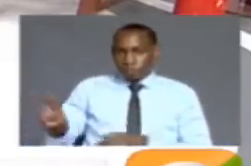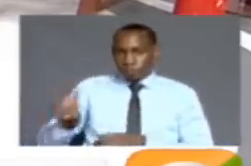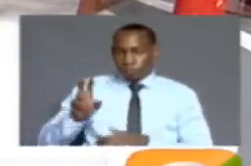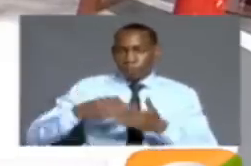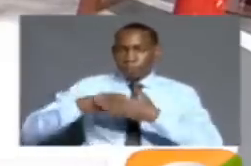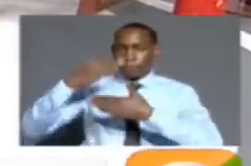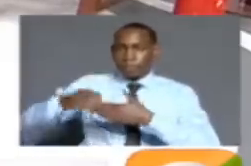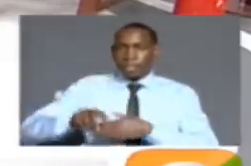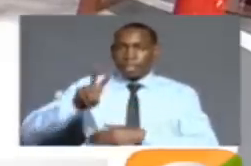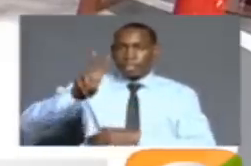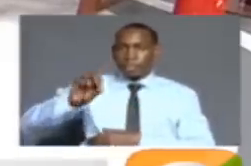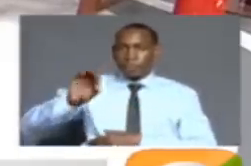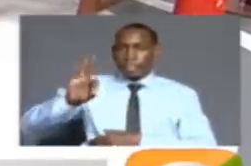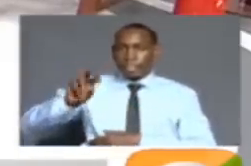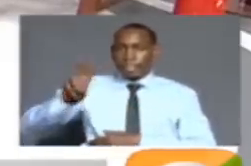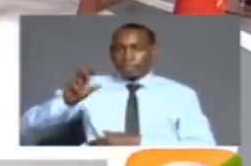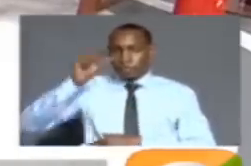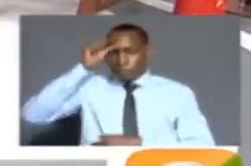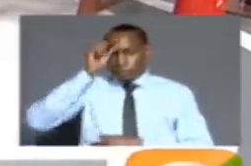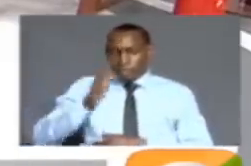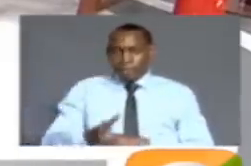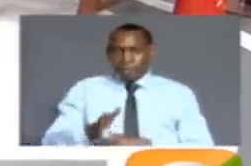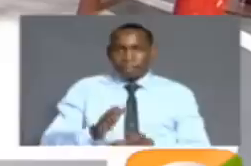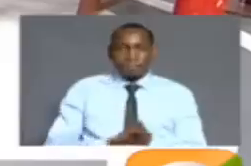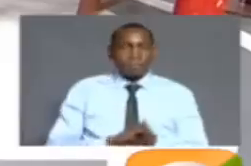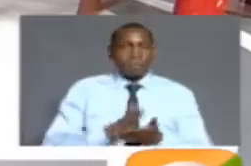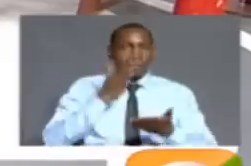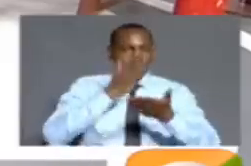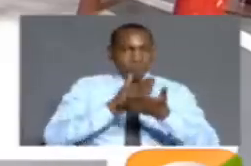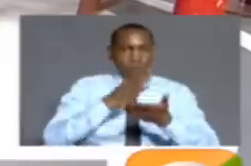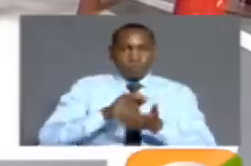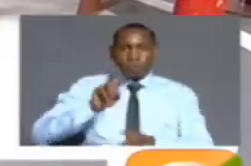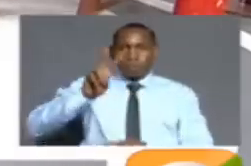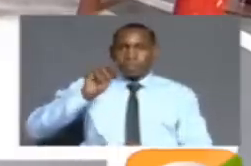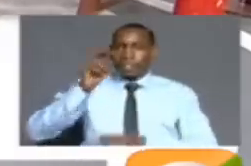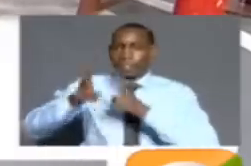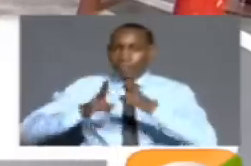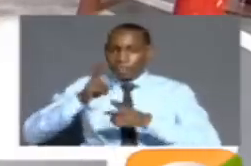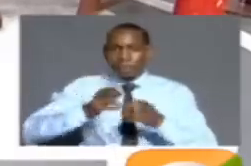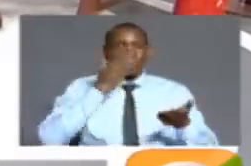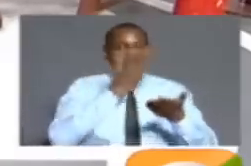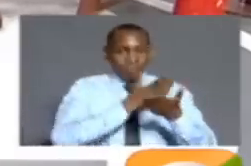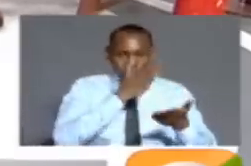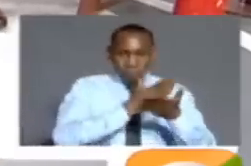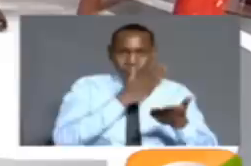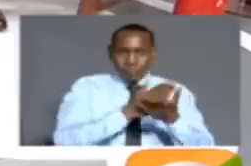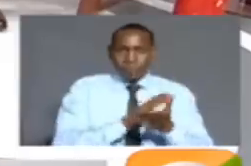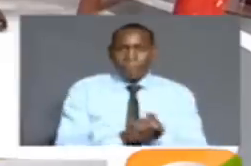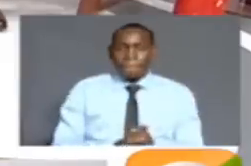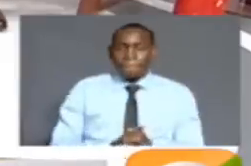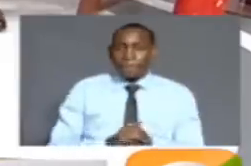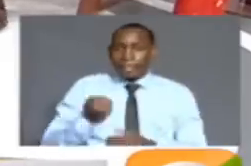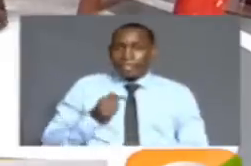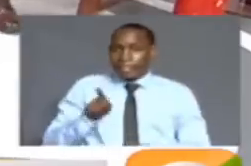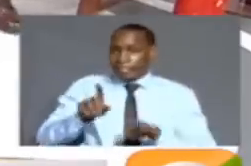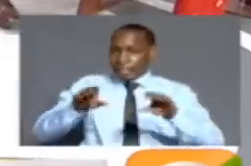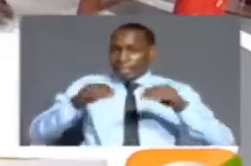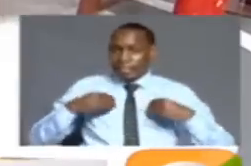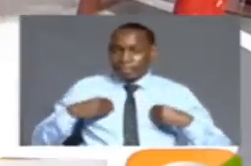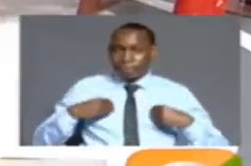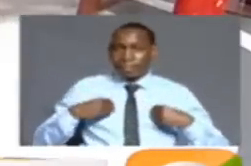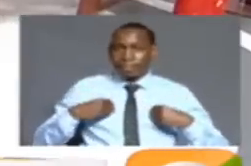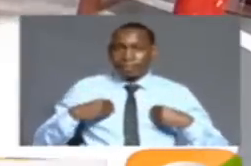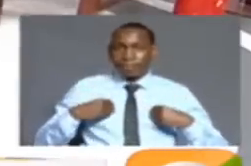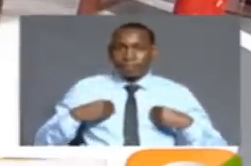President 2032. Mm-hmm. Absolutely. Governor. That's right. 2022. She admitted now. She admitted.